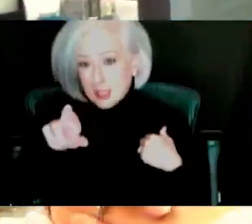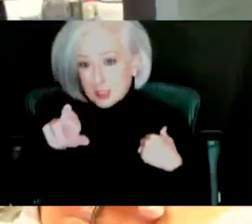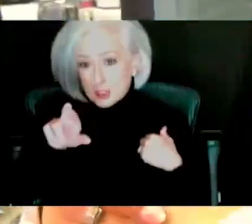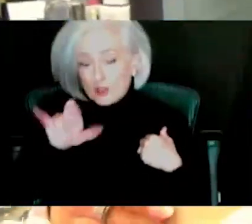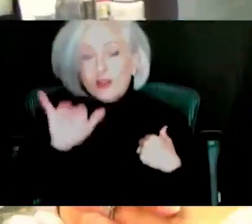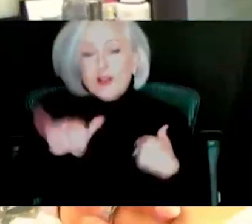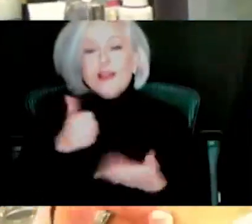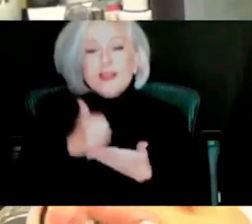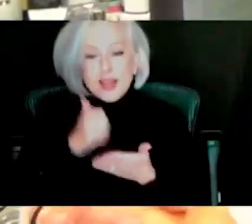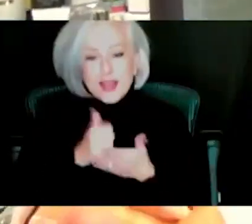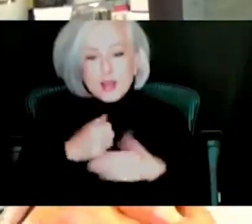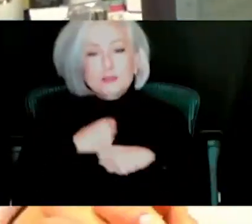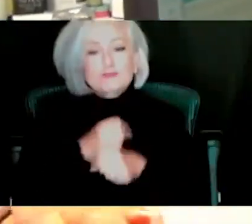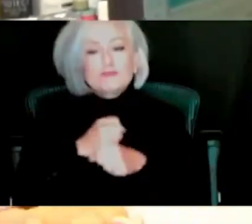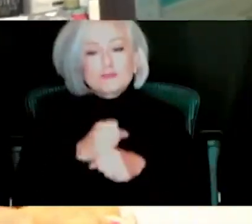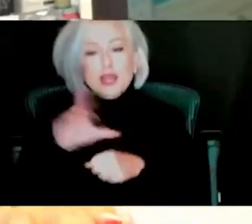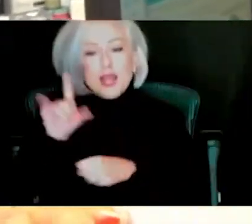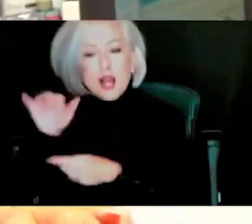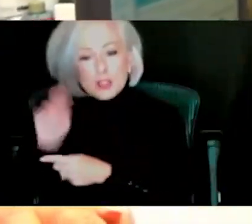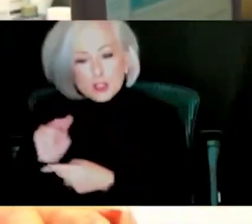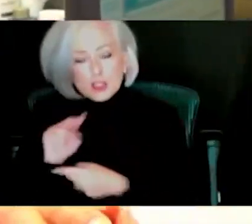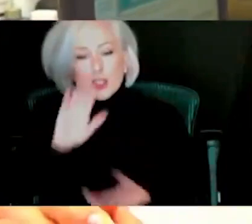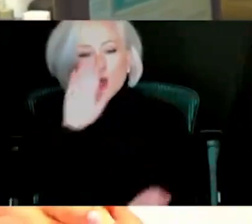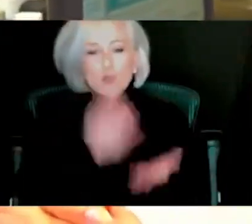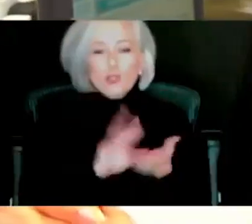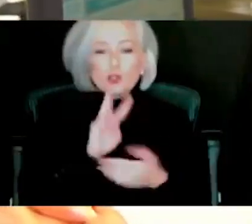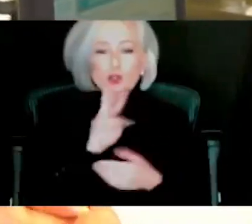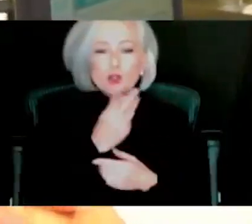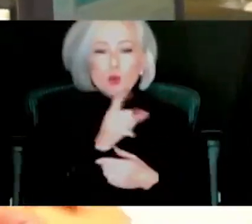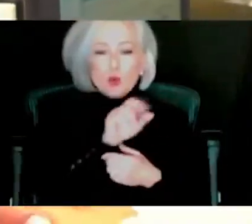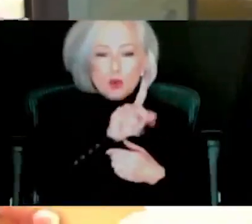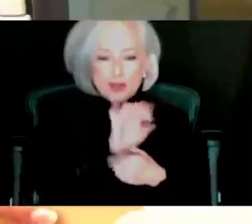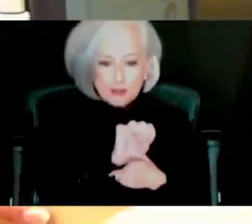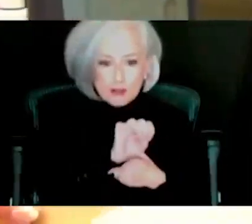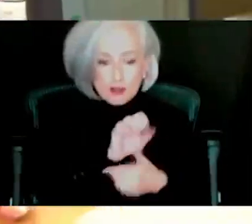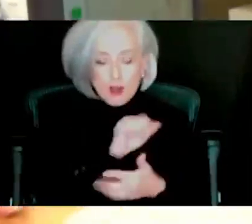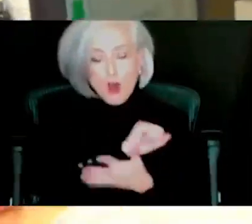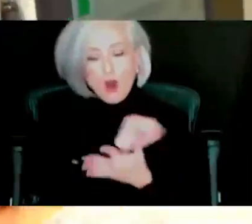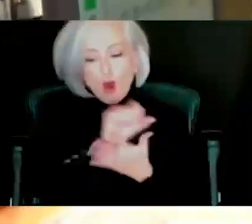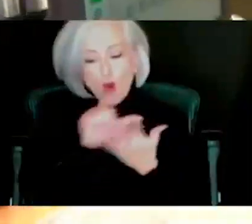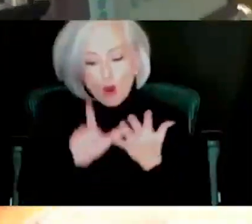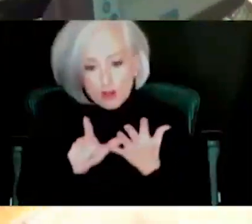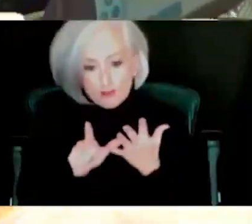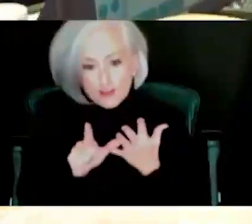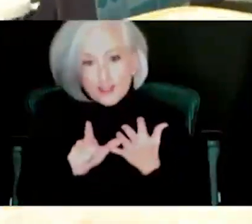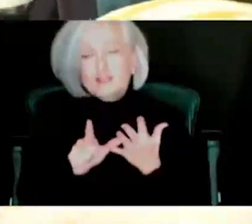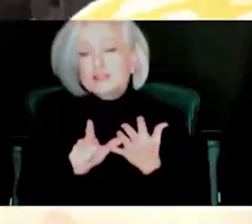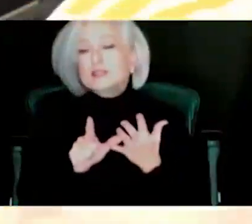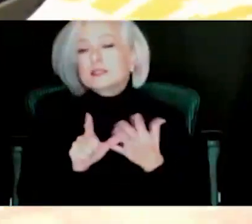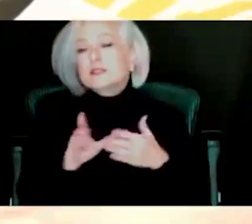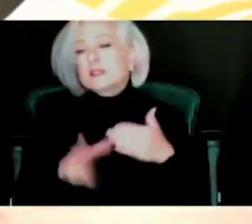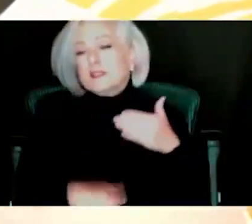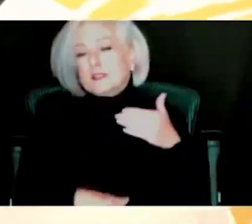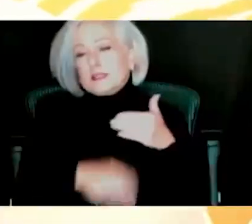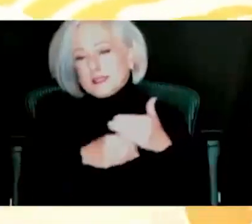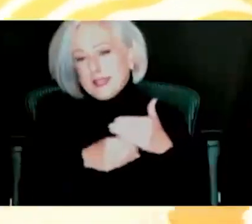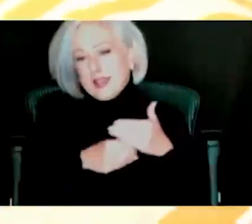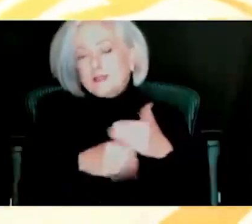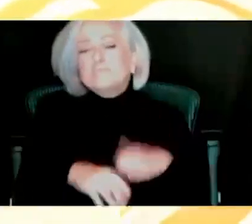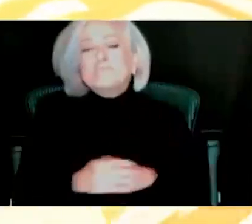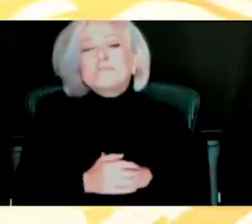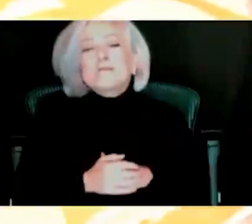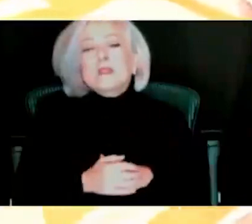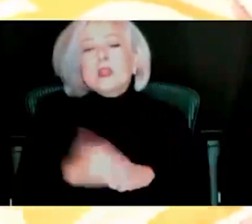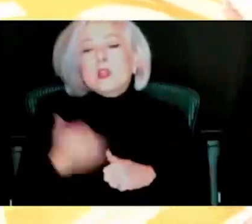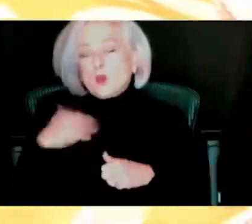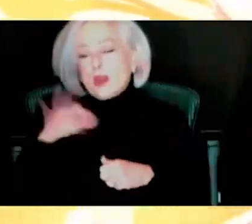collagen, decrease wrinkles, and all of these things, again, are adjuncts. We offer fillers. The